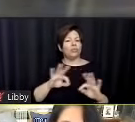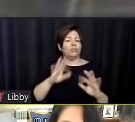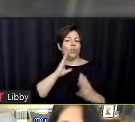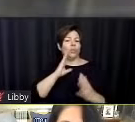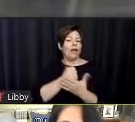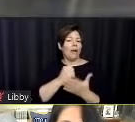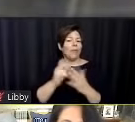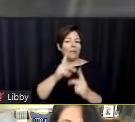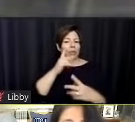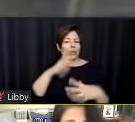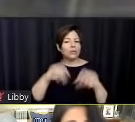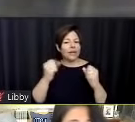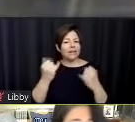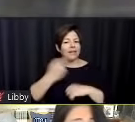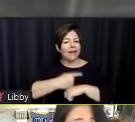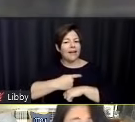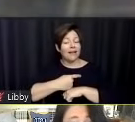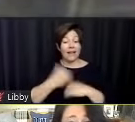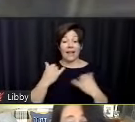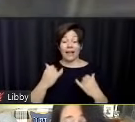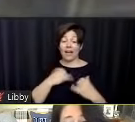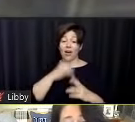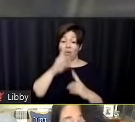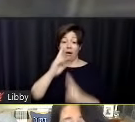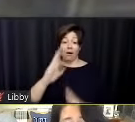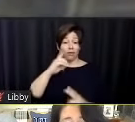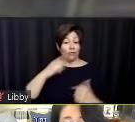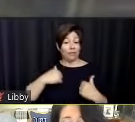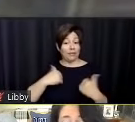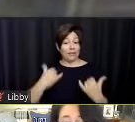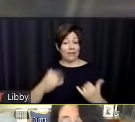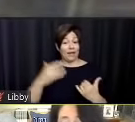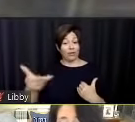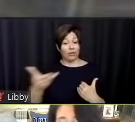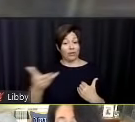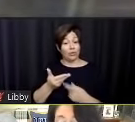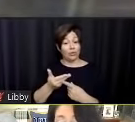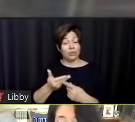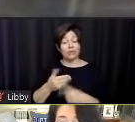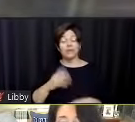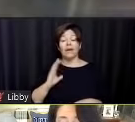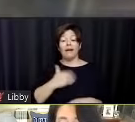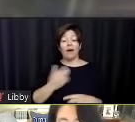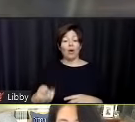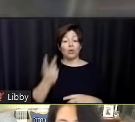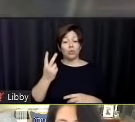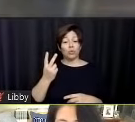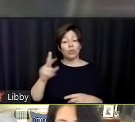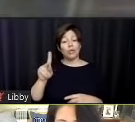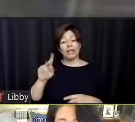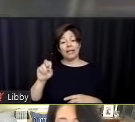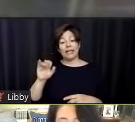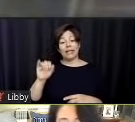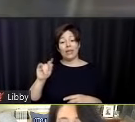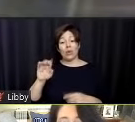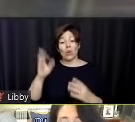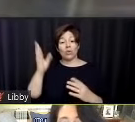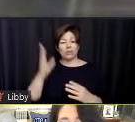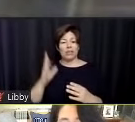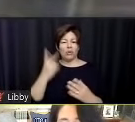participating. So now it's my great honor to introduce our two keynotes who are kind of doing this